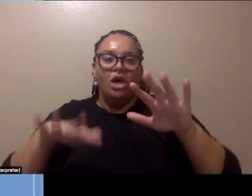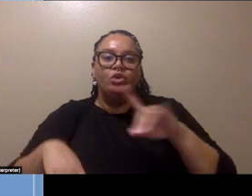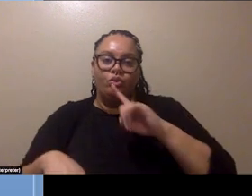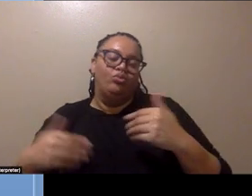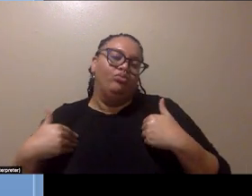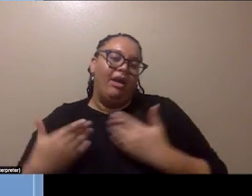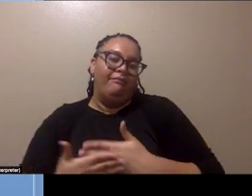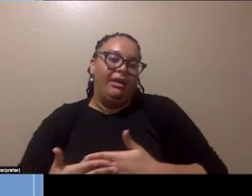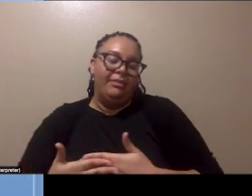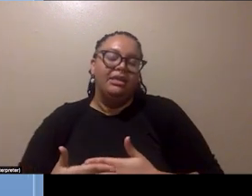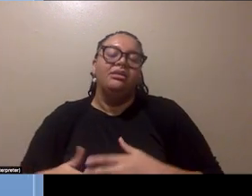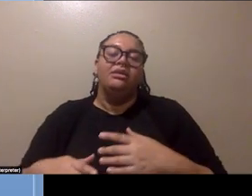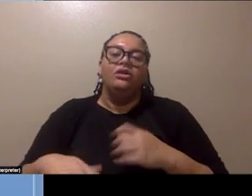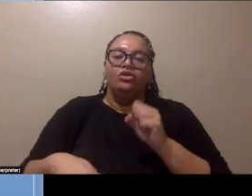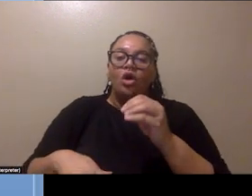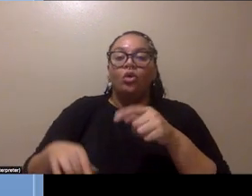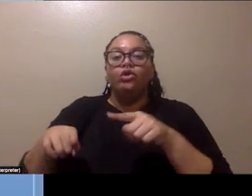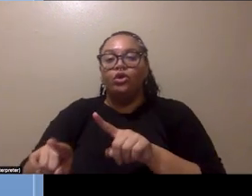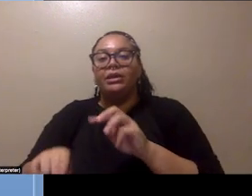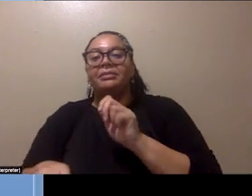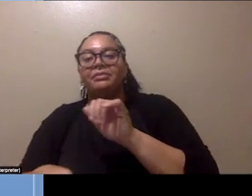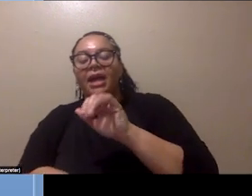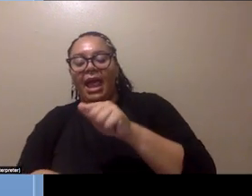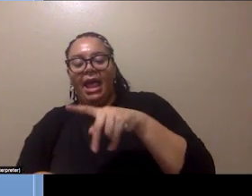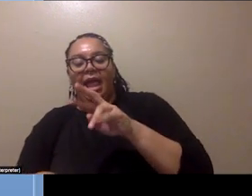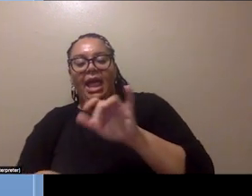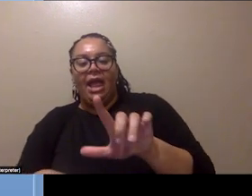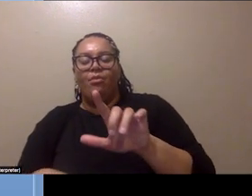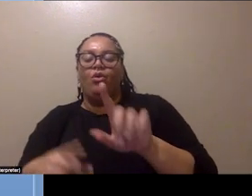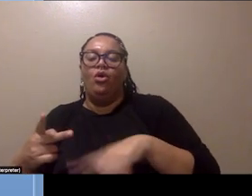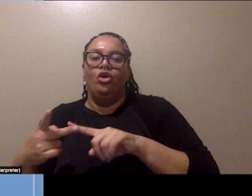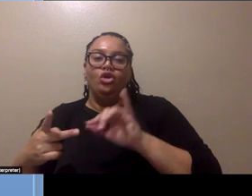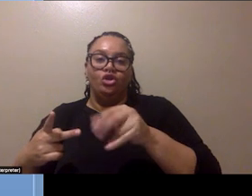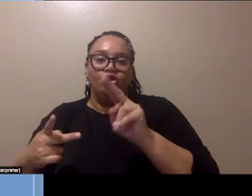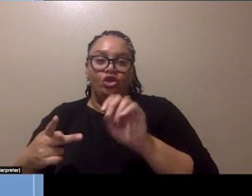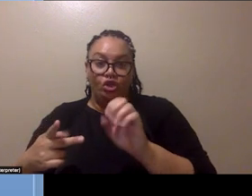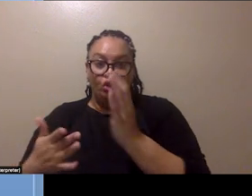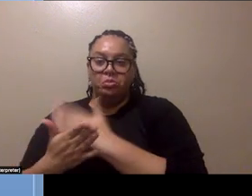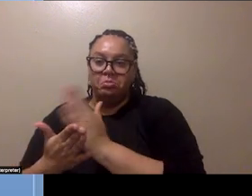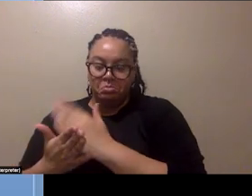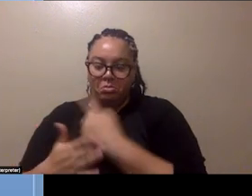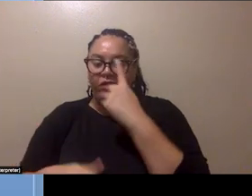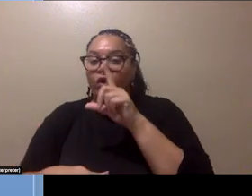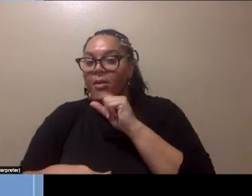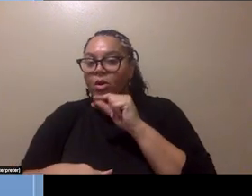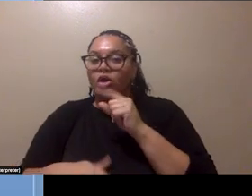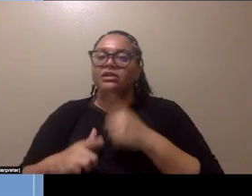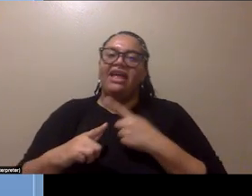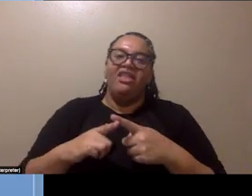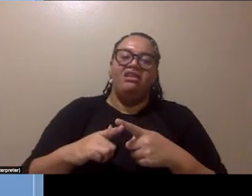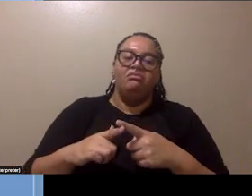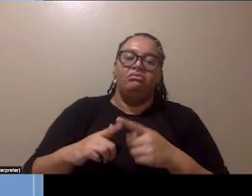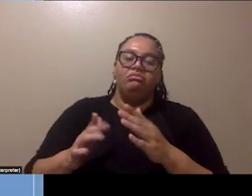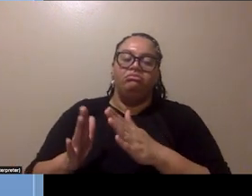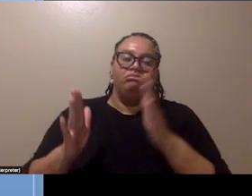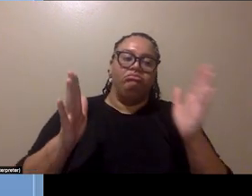bird observations were done from mid-April to June. And then the other snag characteristics looking at decay were done